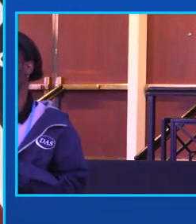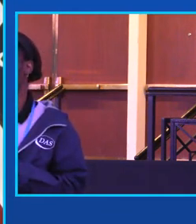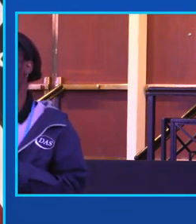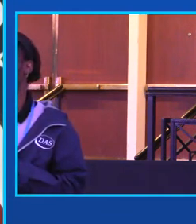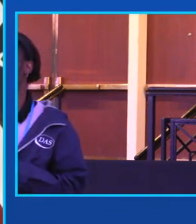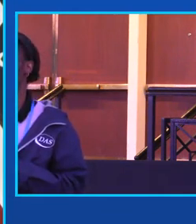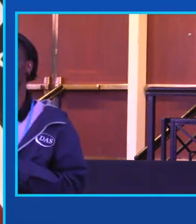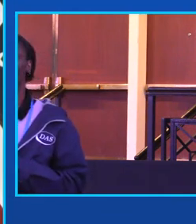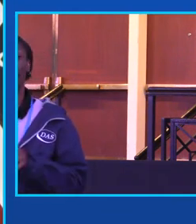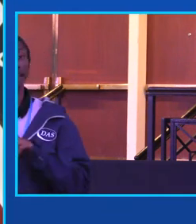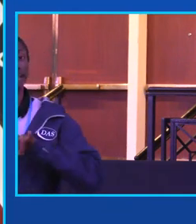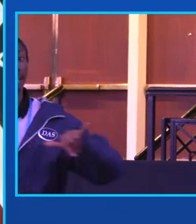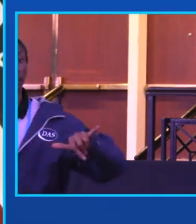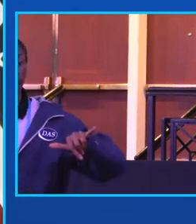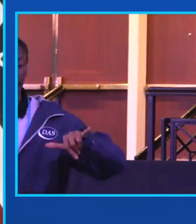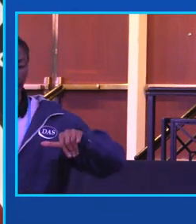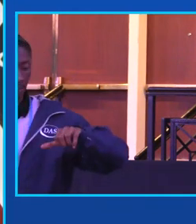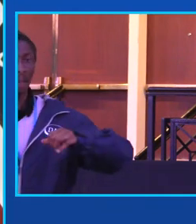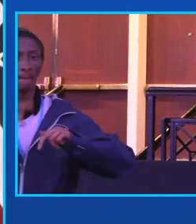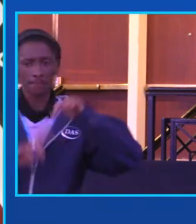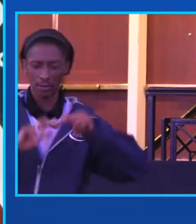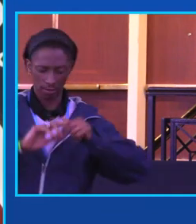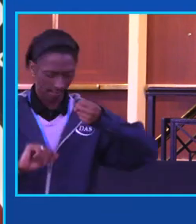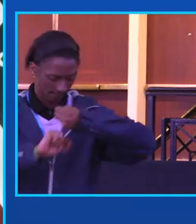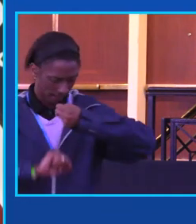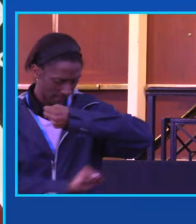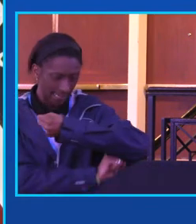the foundation for the